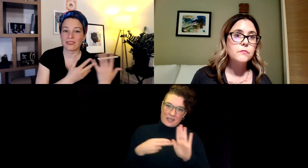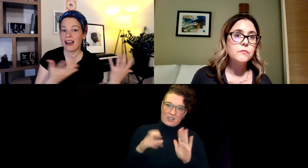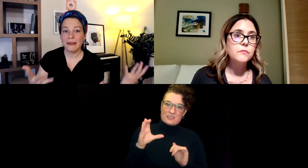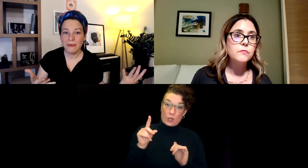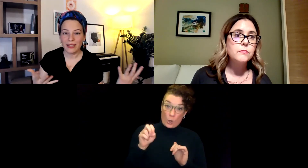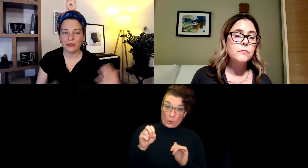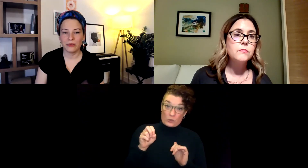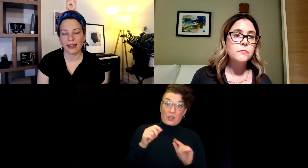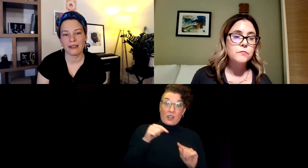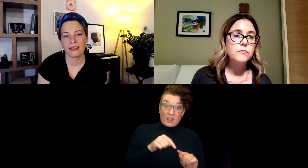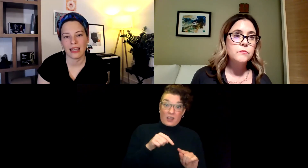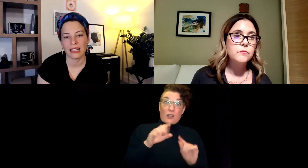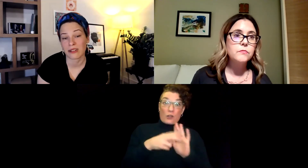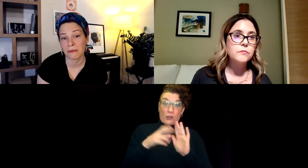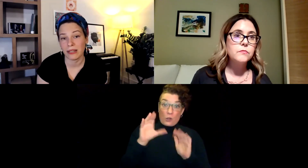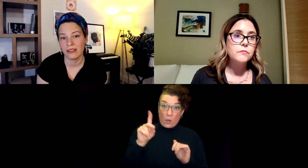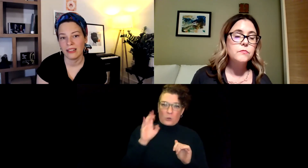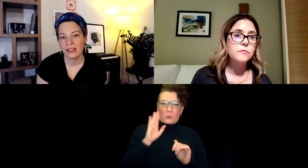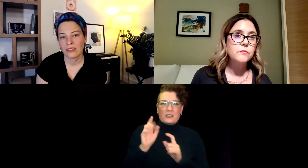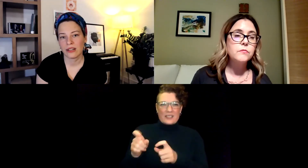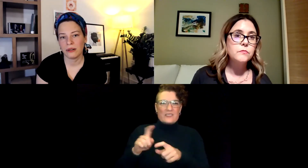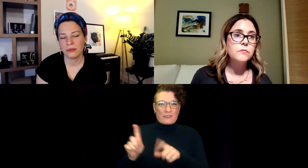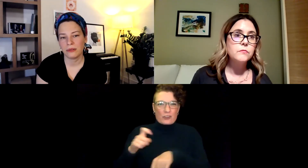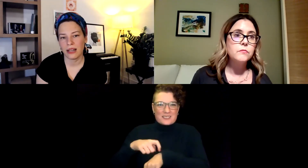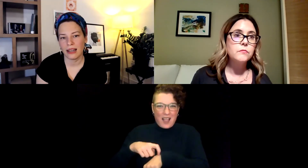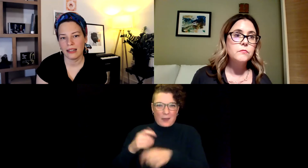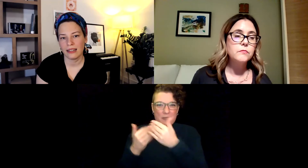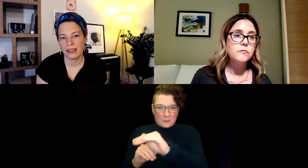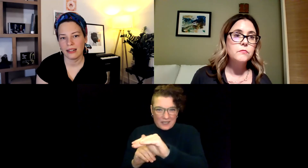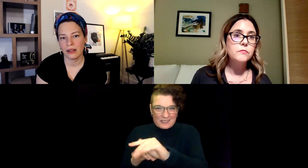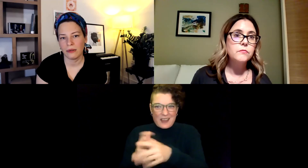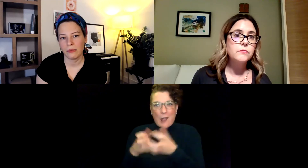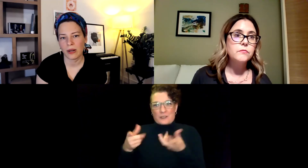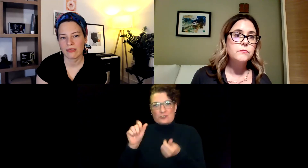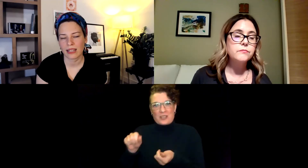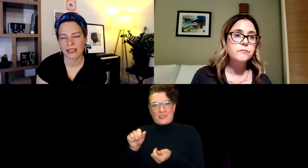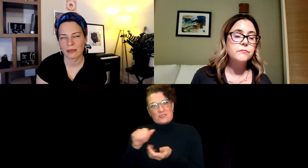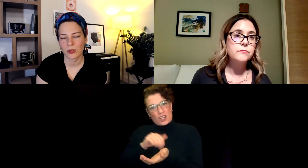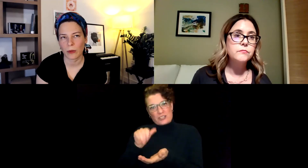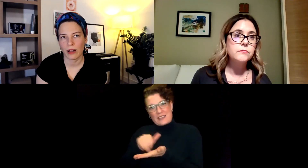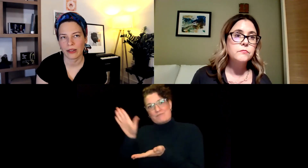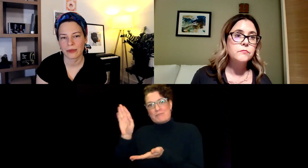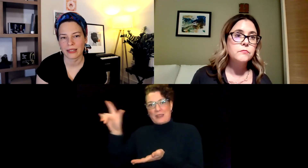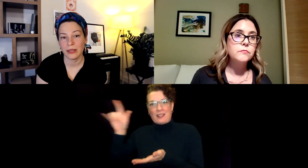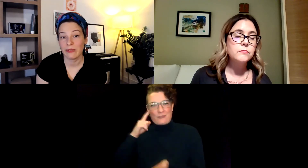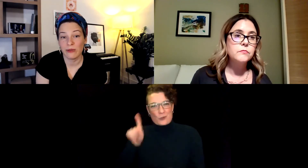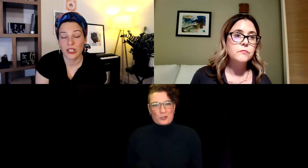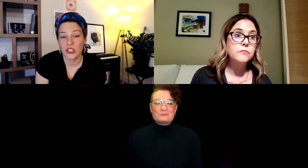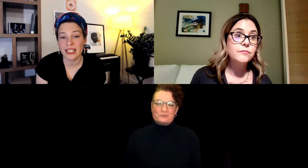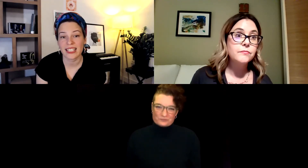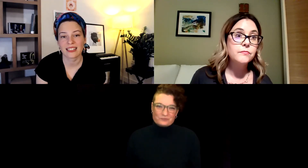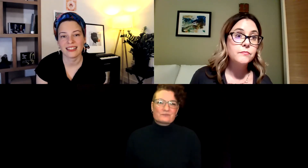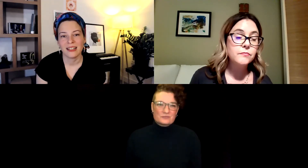lengths of time that doctors can bill. So, one of the things that someone told me a while ago is like, well, if you